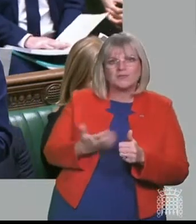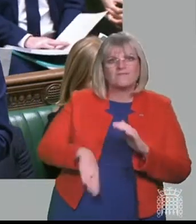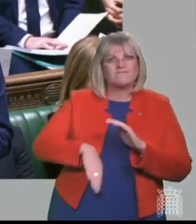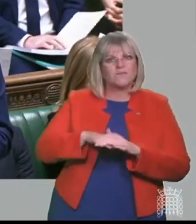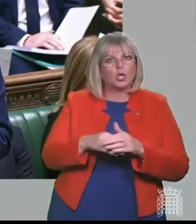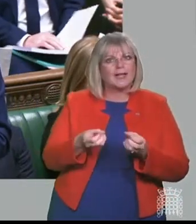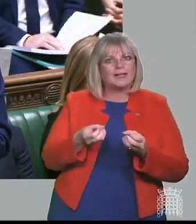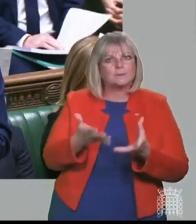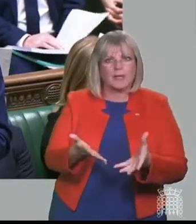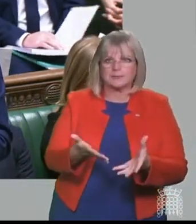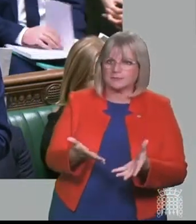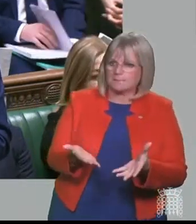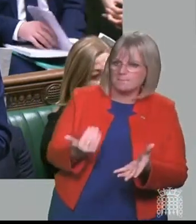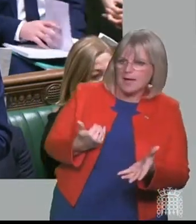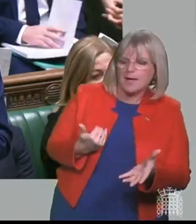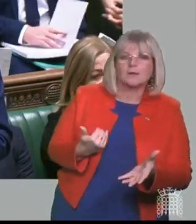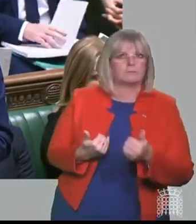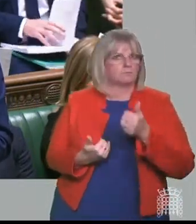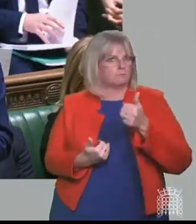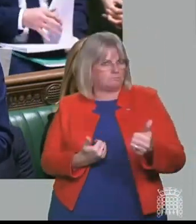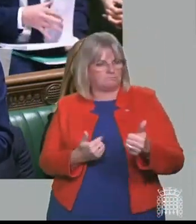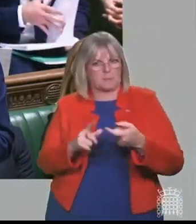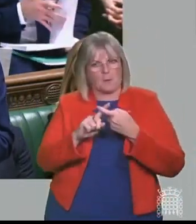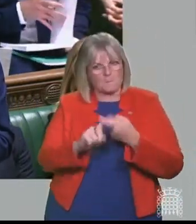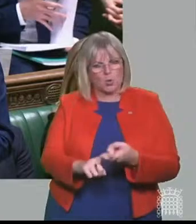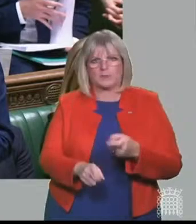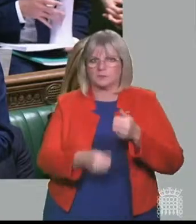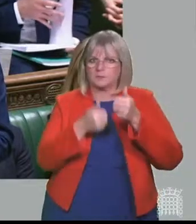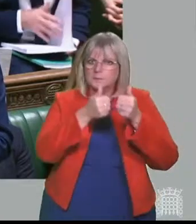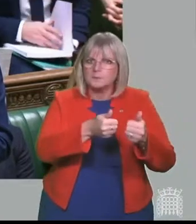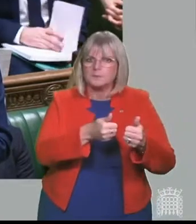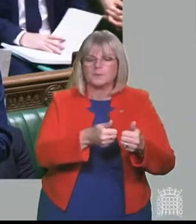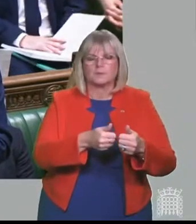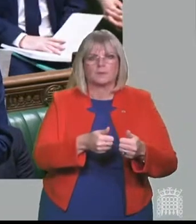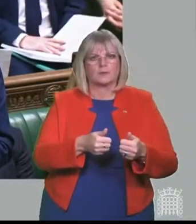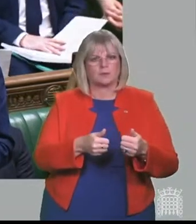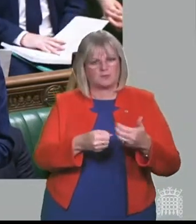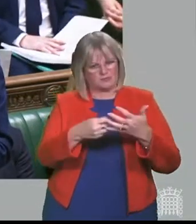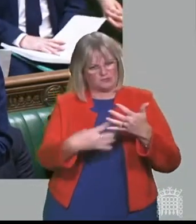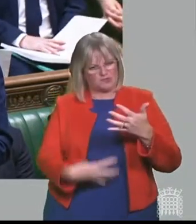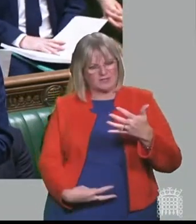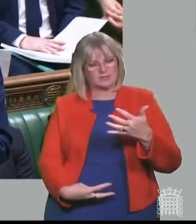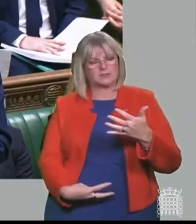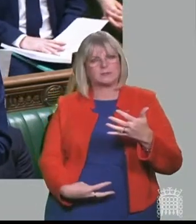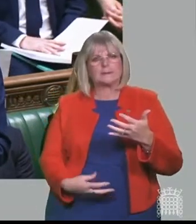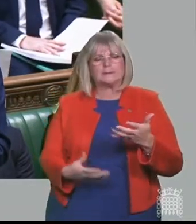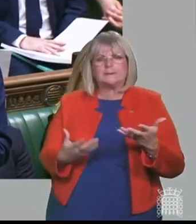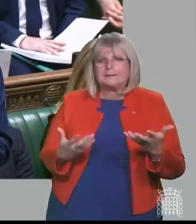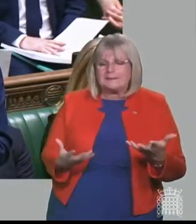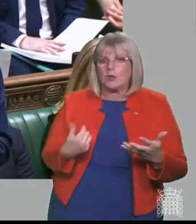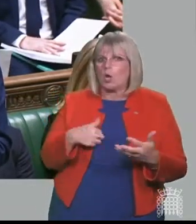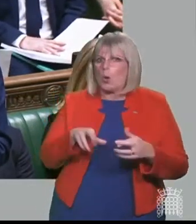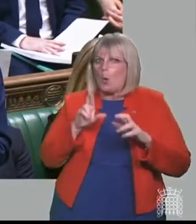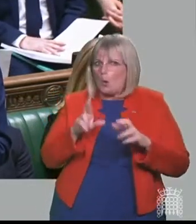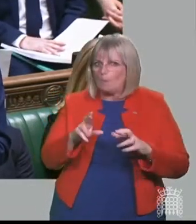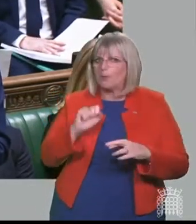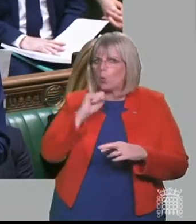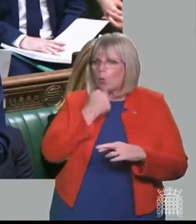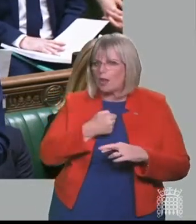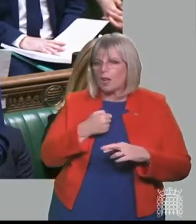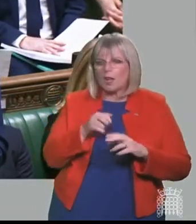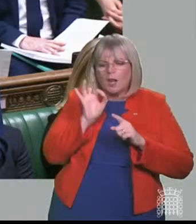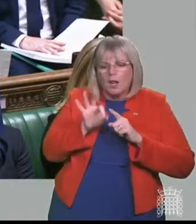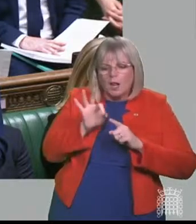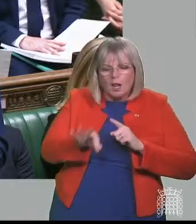permanent, the rest of this really doesn't bear the kind of scrutiny that I hope it will get from the proper